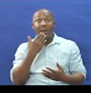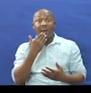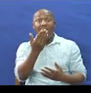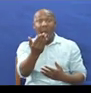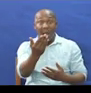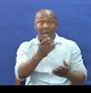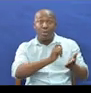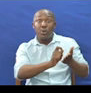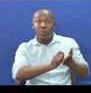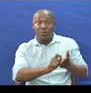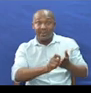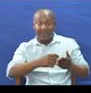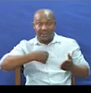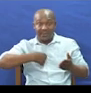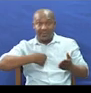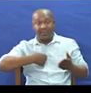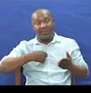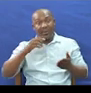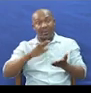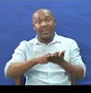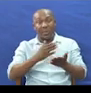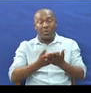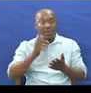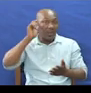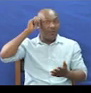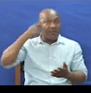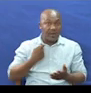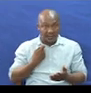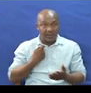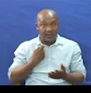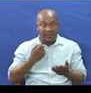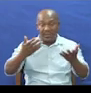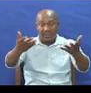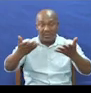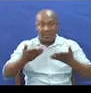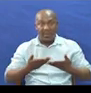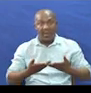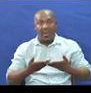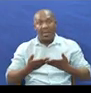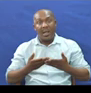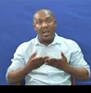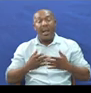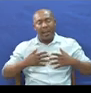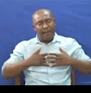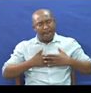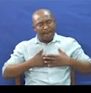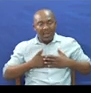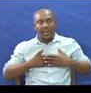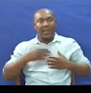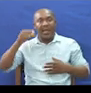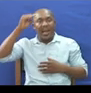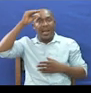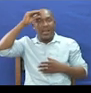Hello pupils, my name is Madam Mercy. Welcome to our lovely English subject. We are